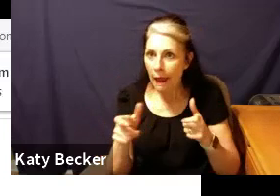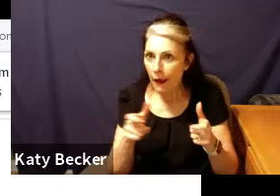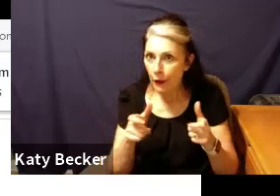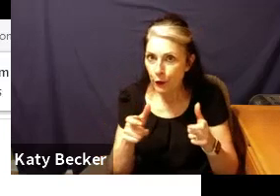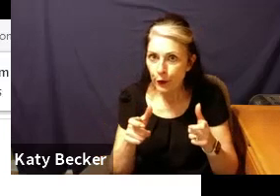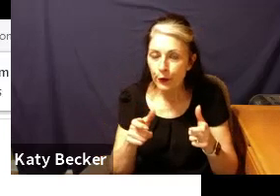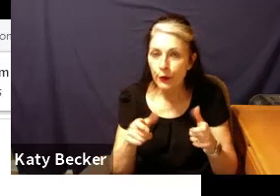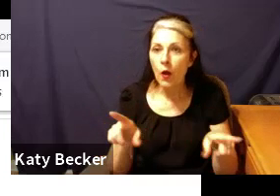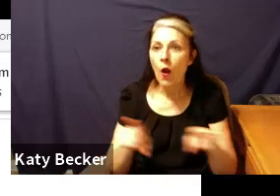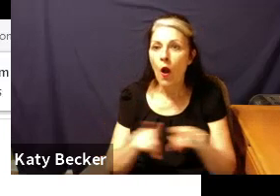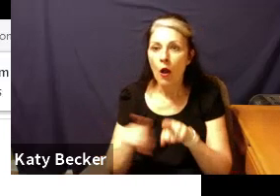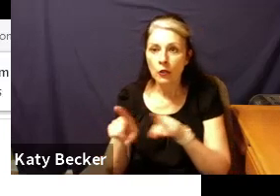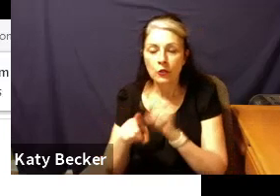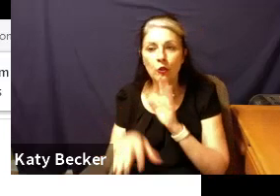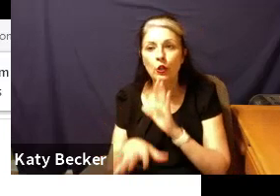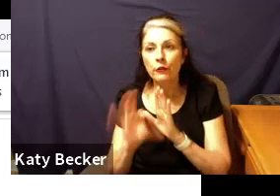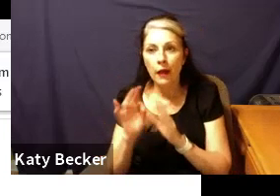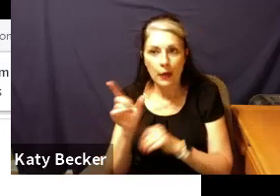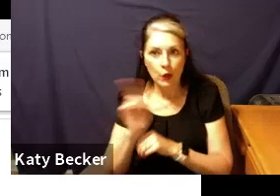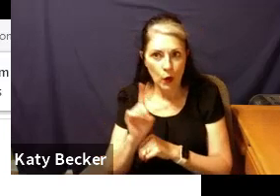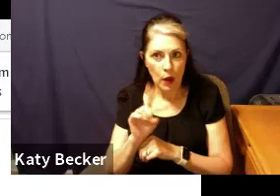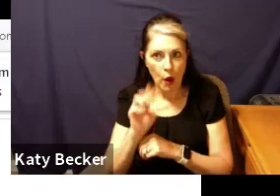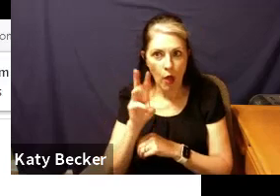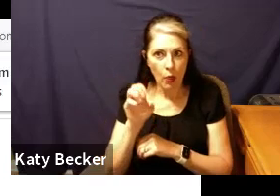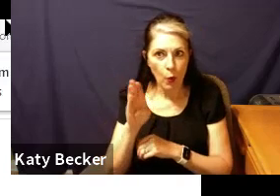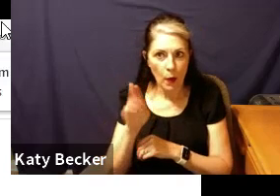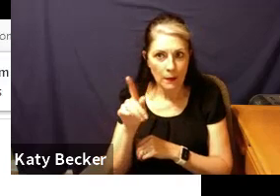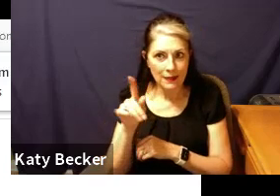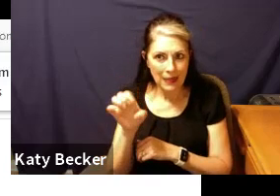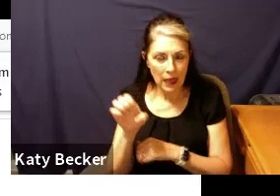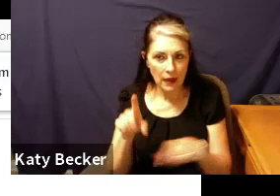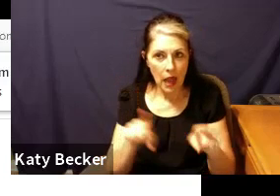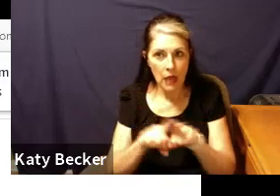that will also be found on the website as well.